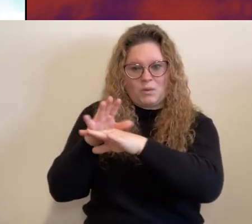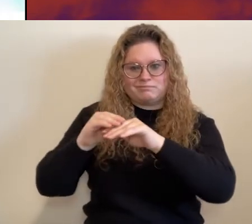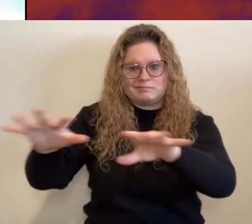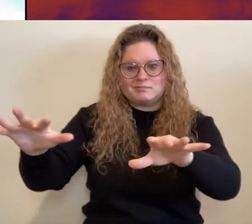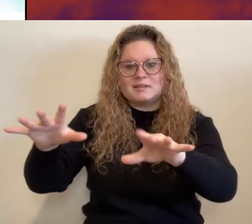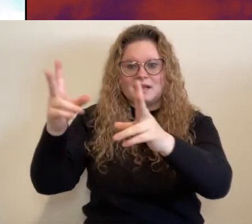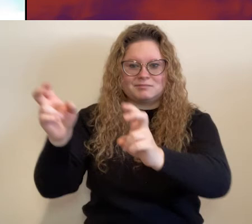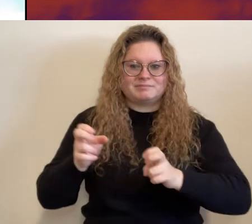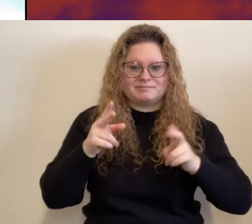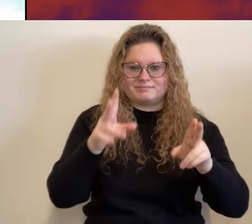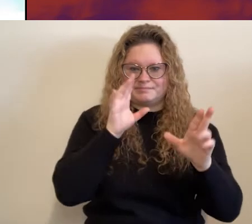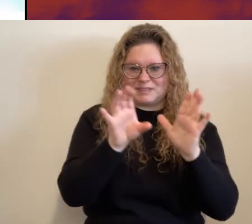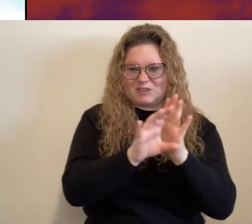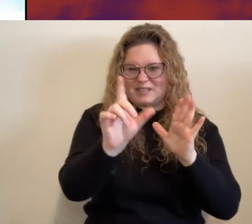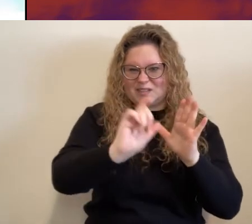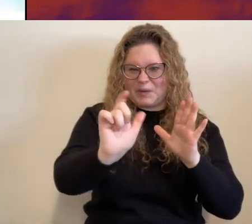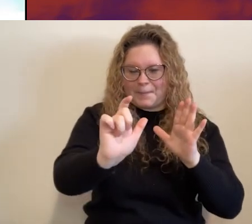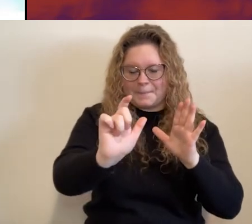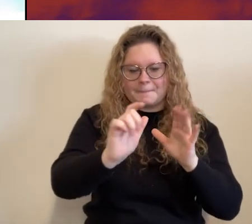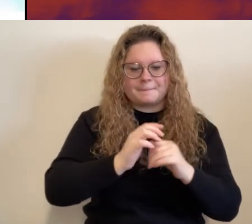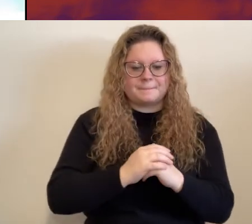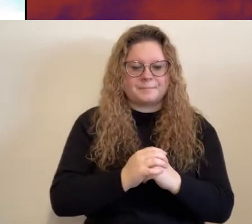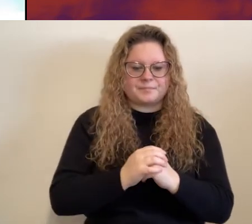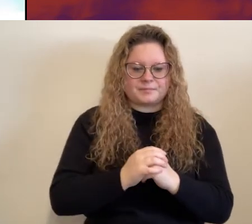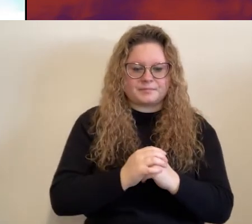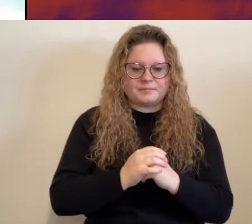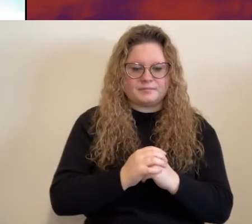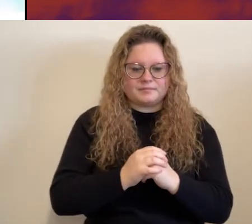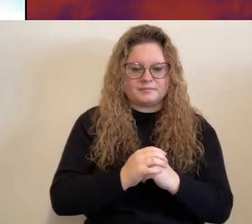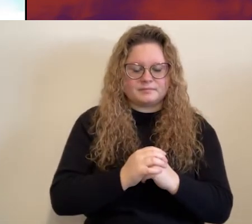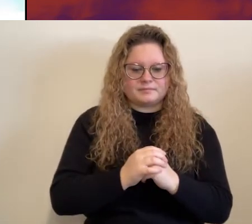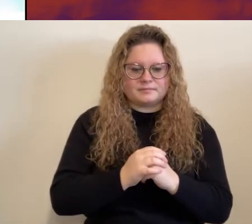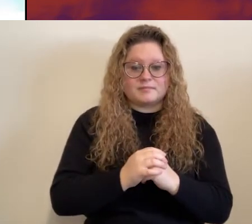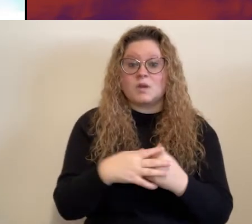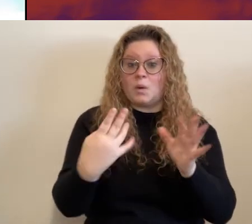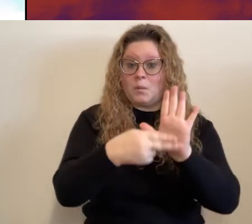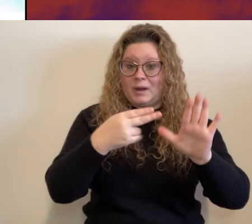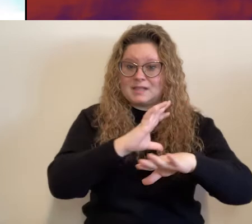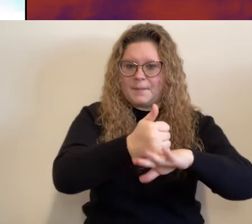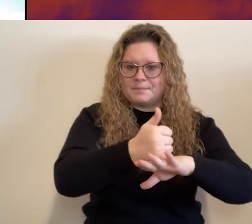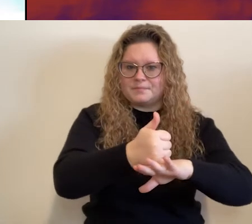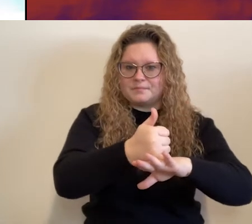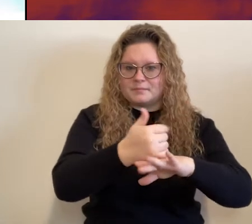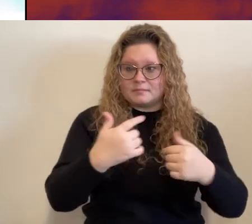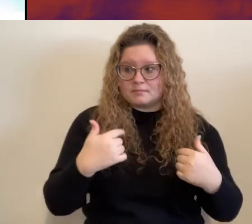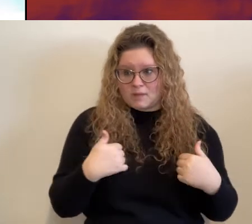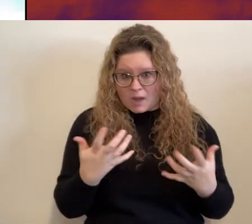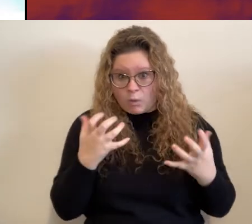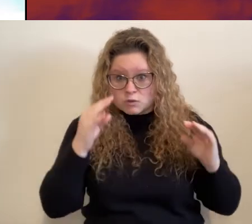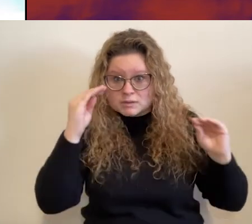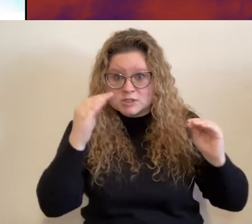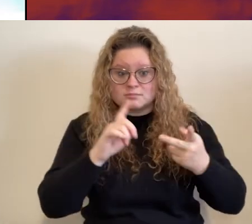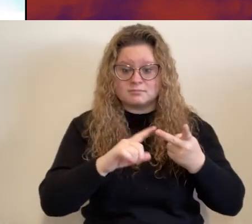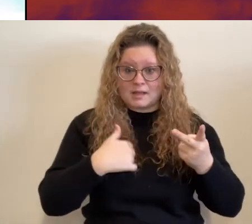based on what I like to do. And when you're bringing in your brand, it's like, what do you actually like to do? Teach that. And